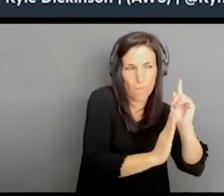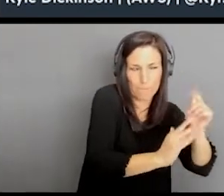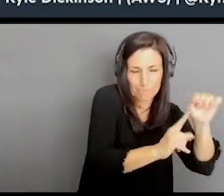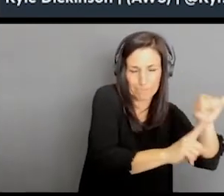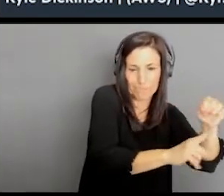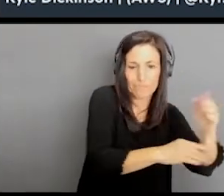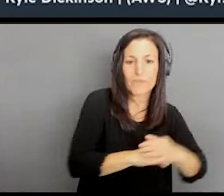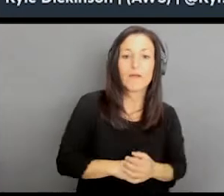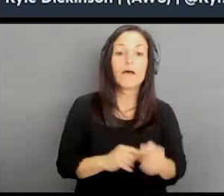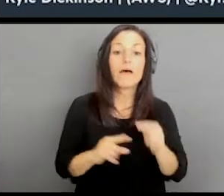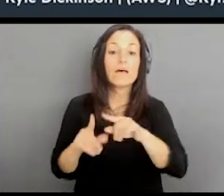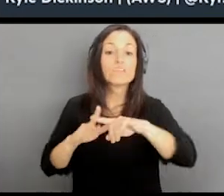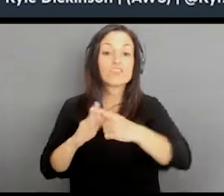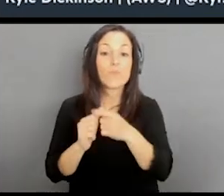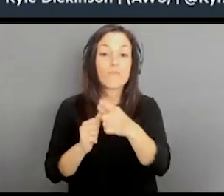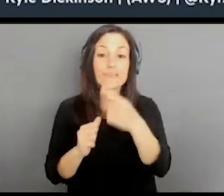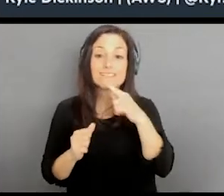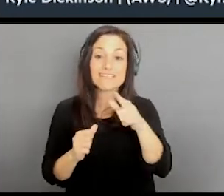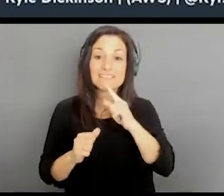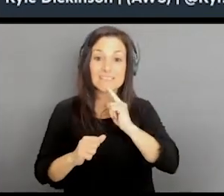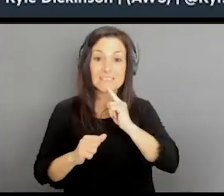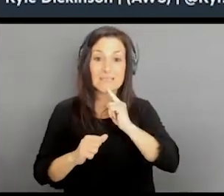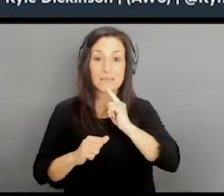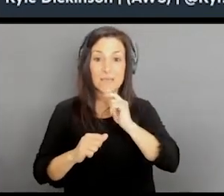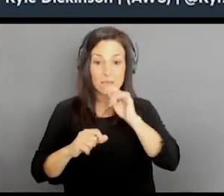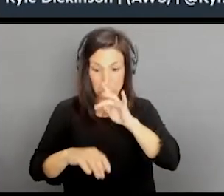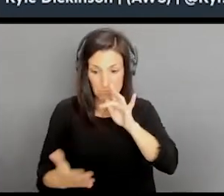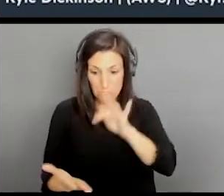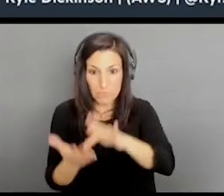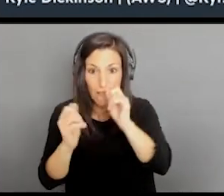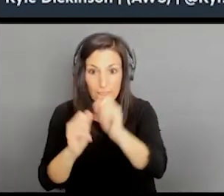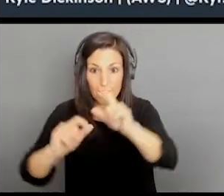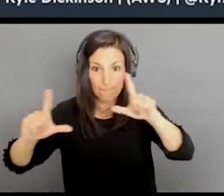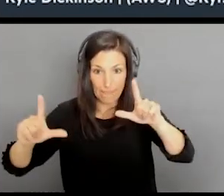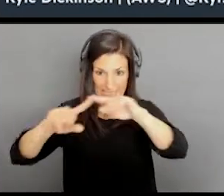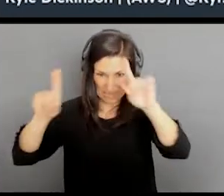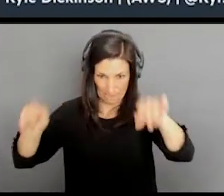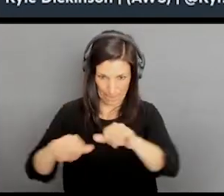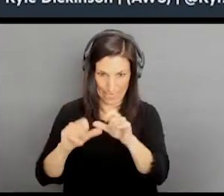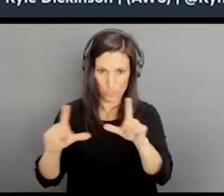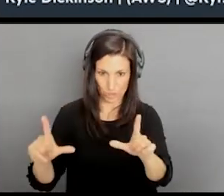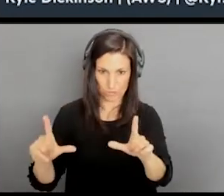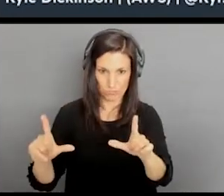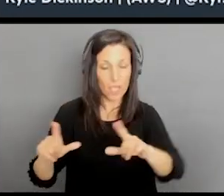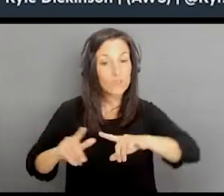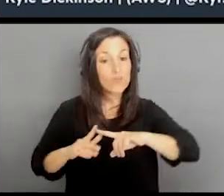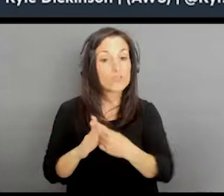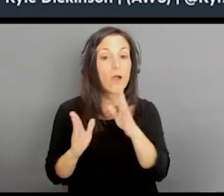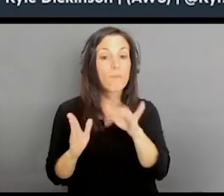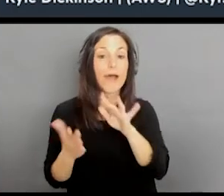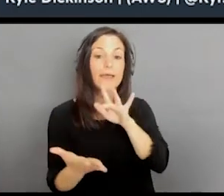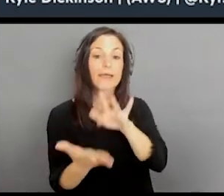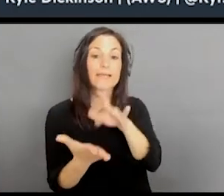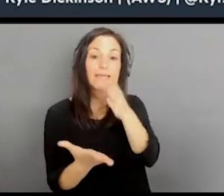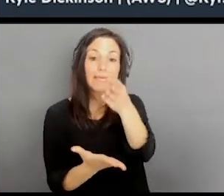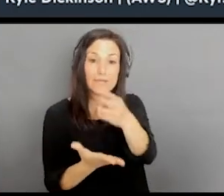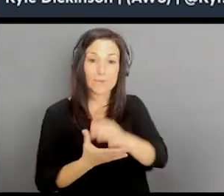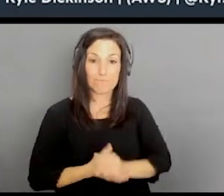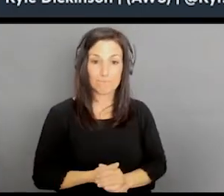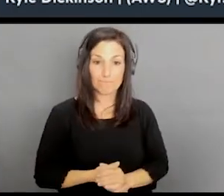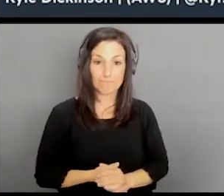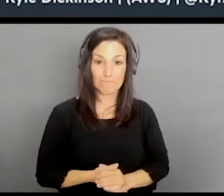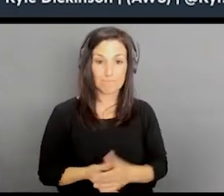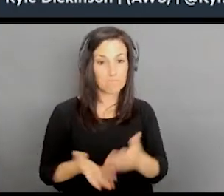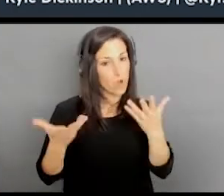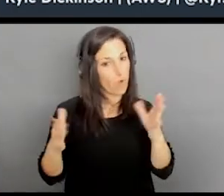the landing page when you download the tool, and you can get started by clicking here. So I already have a .NET